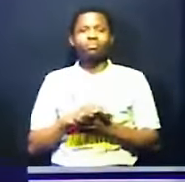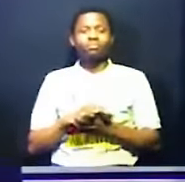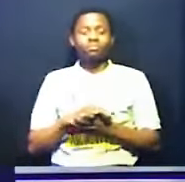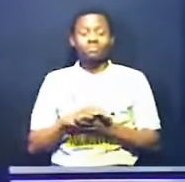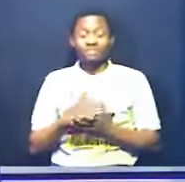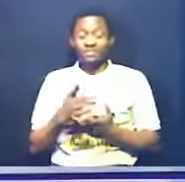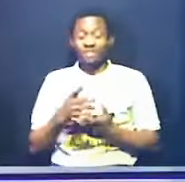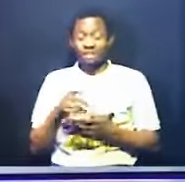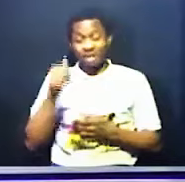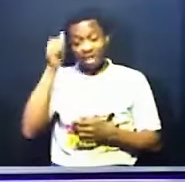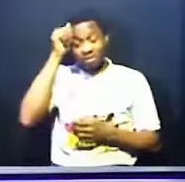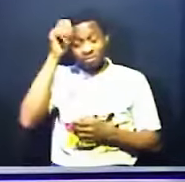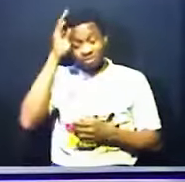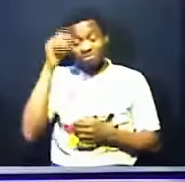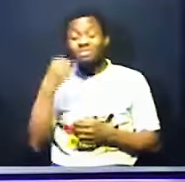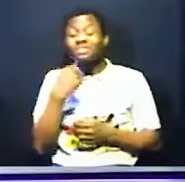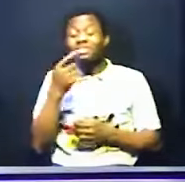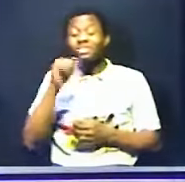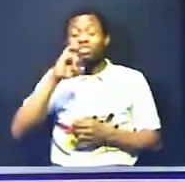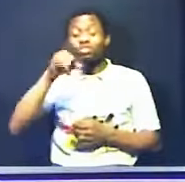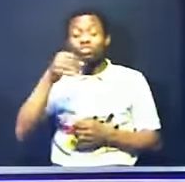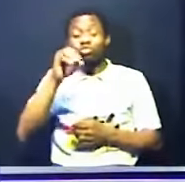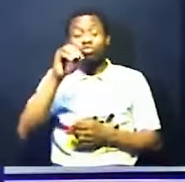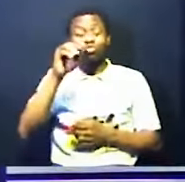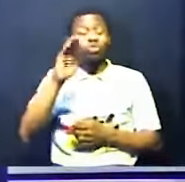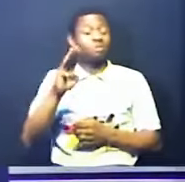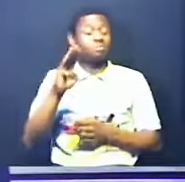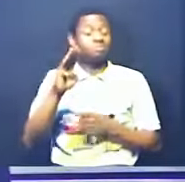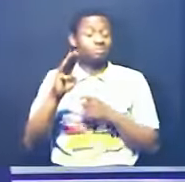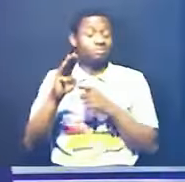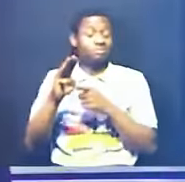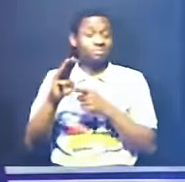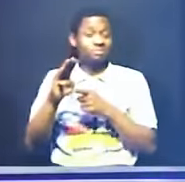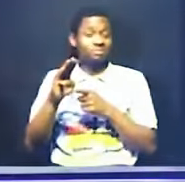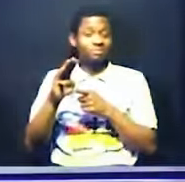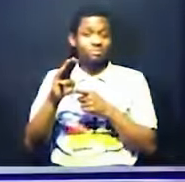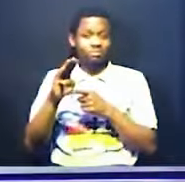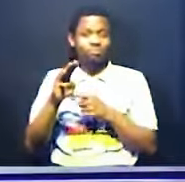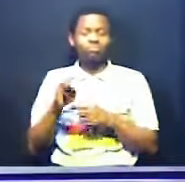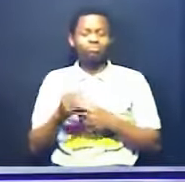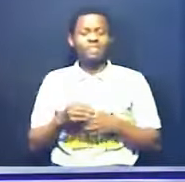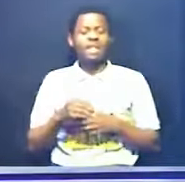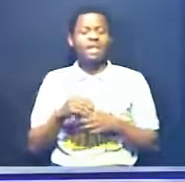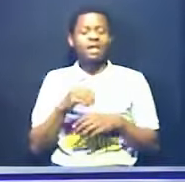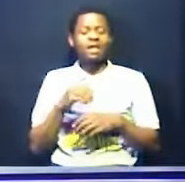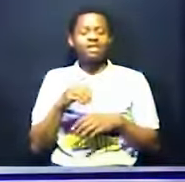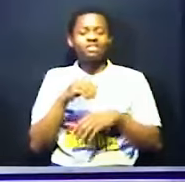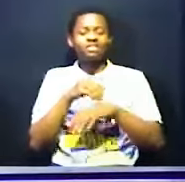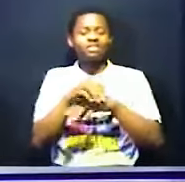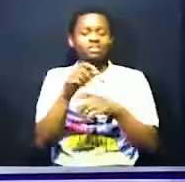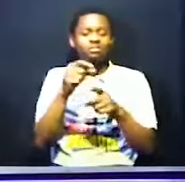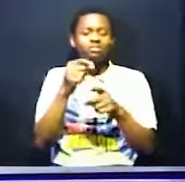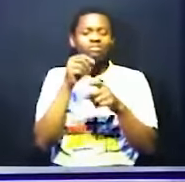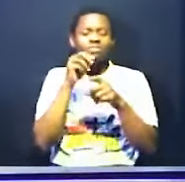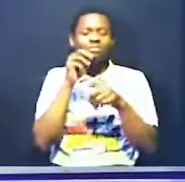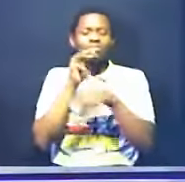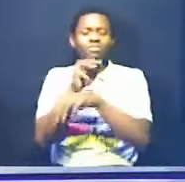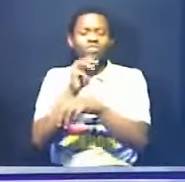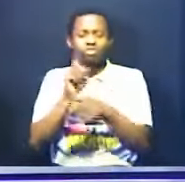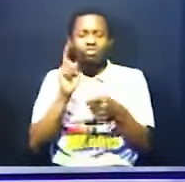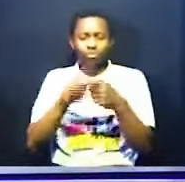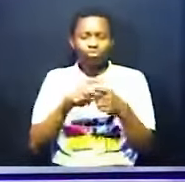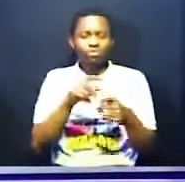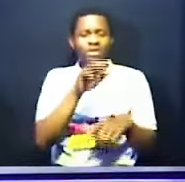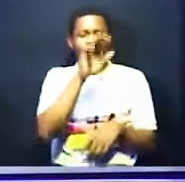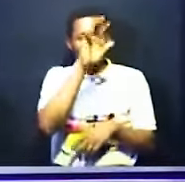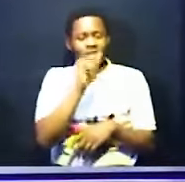Absalom said to Joab, look, I sent word to you and said, come here so I can send you